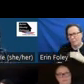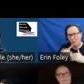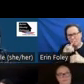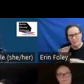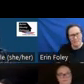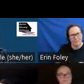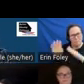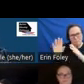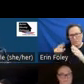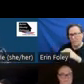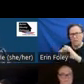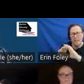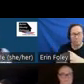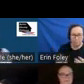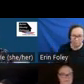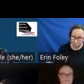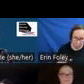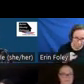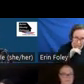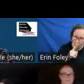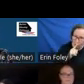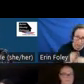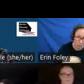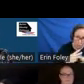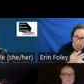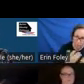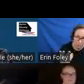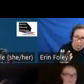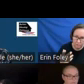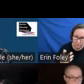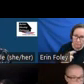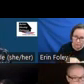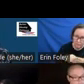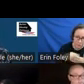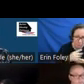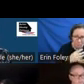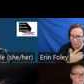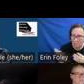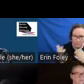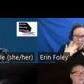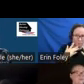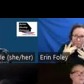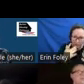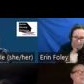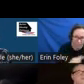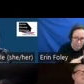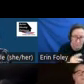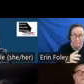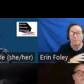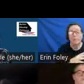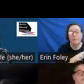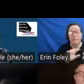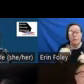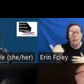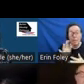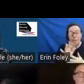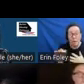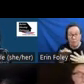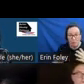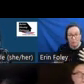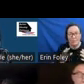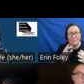works. And so let's talk about the alternatives. Financial planning.